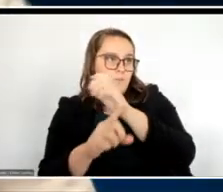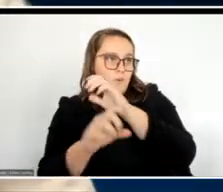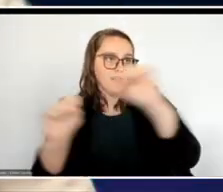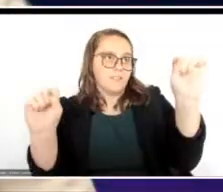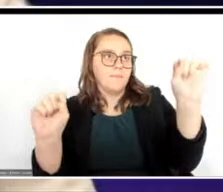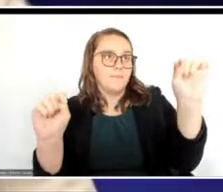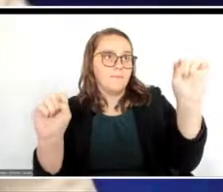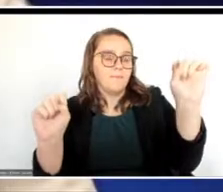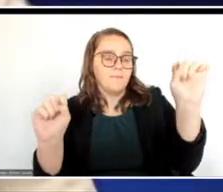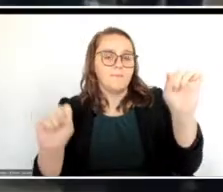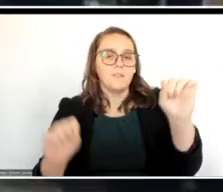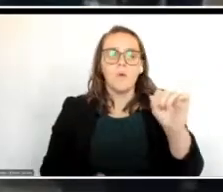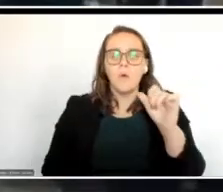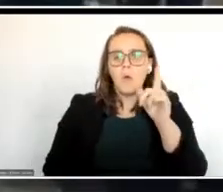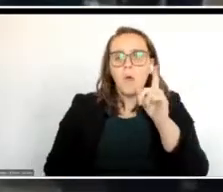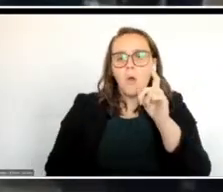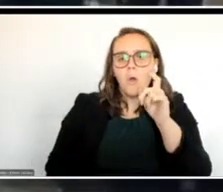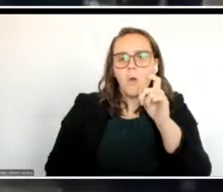And who obtained that signature?